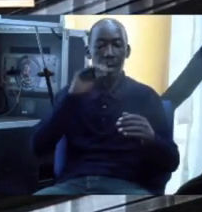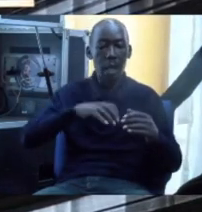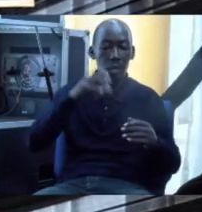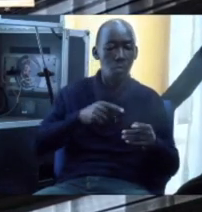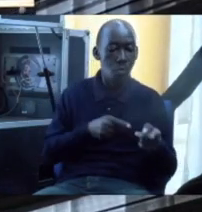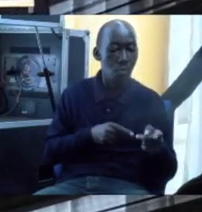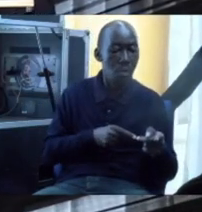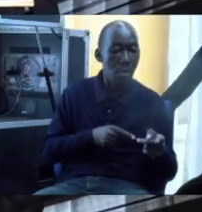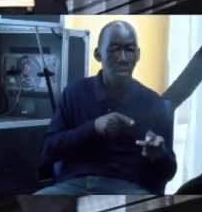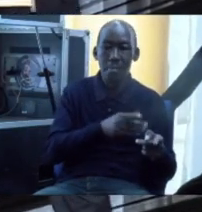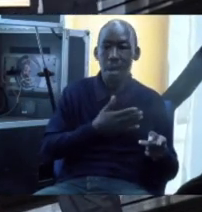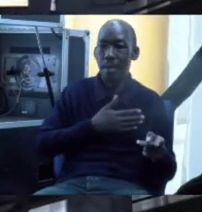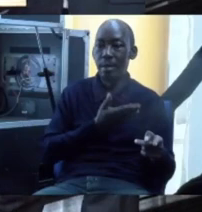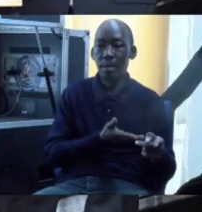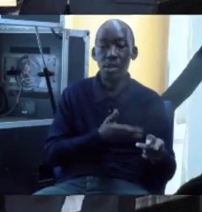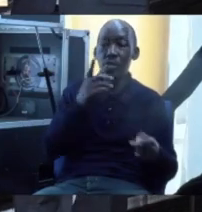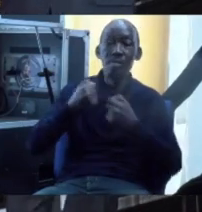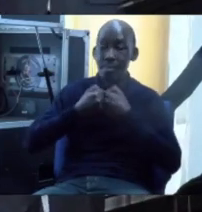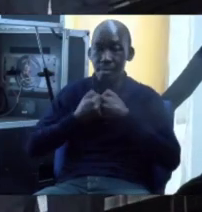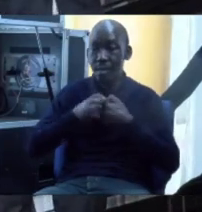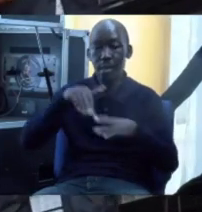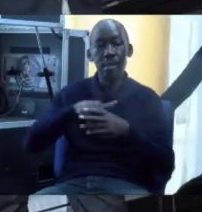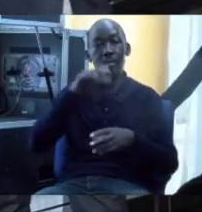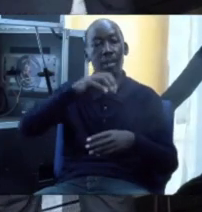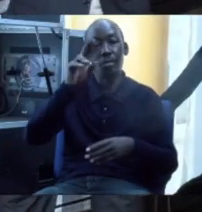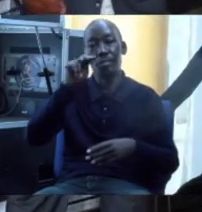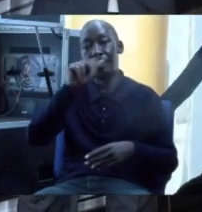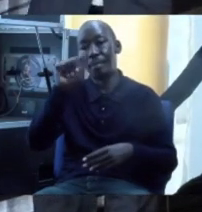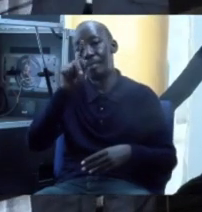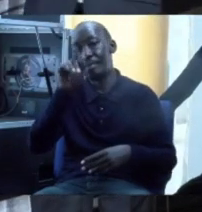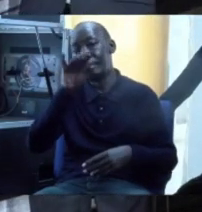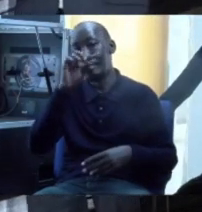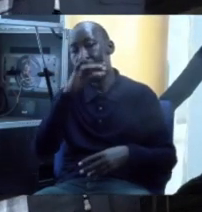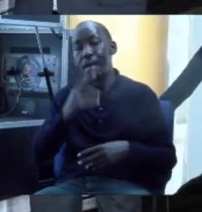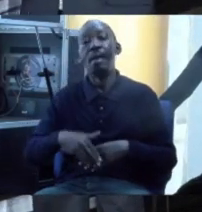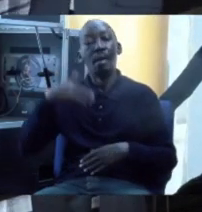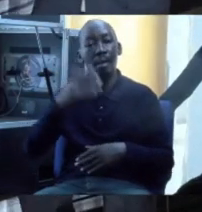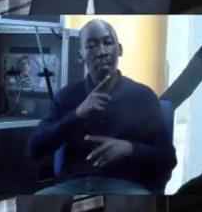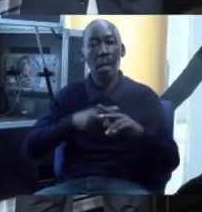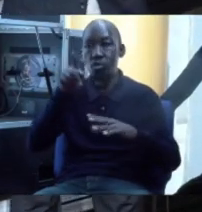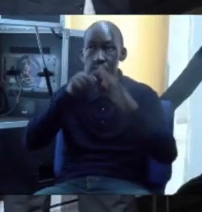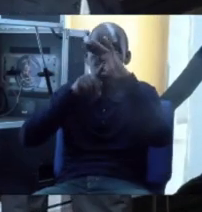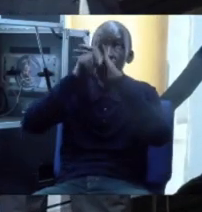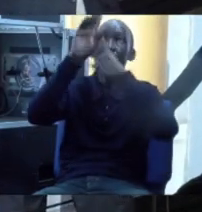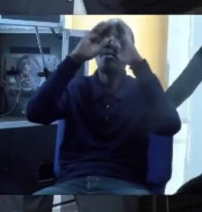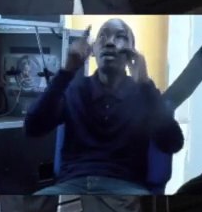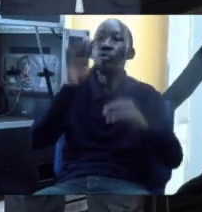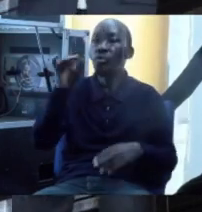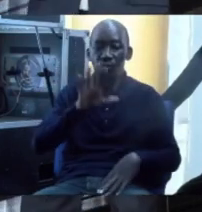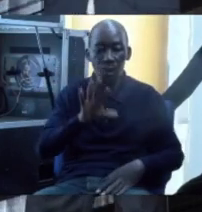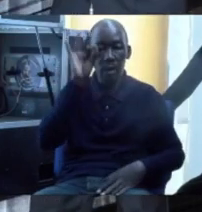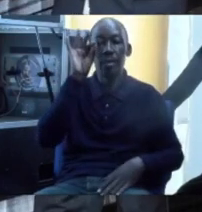called matatu, Nazigi. You have struggled in Nazigi every Nazigi kila and then you get to heaven. Alafu unafika binguni. You